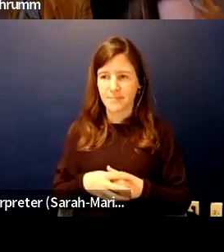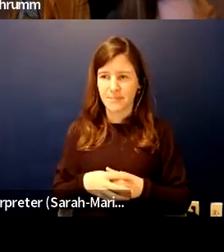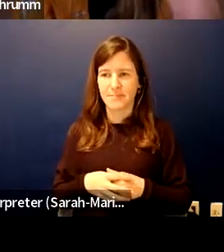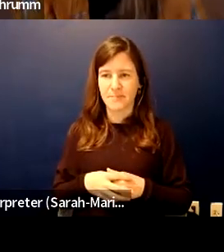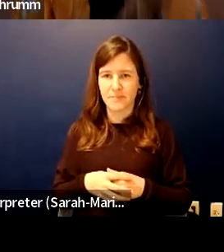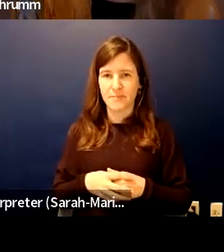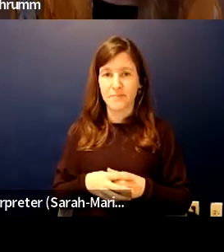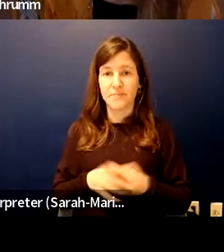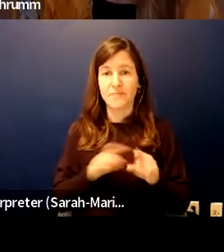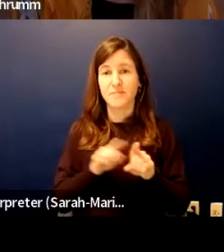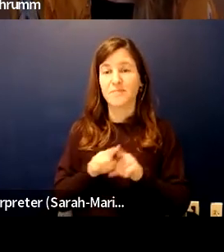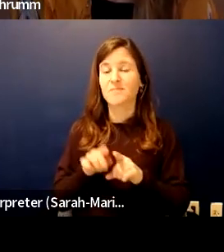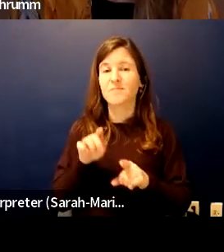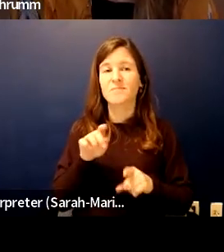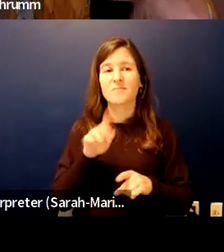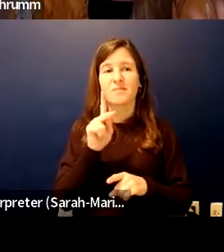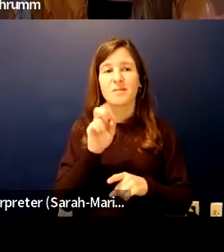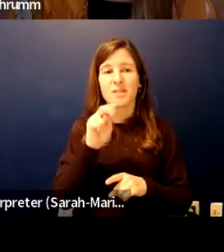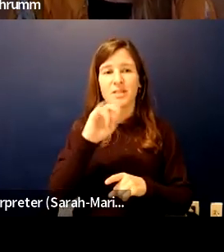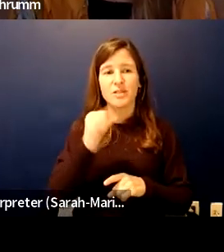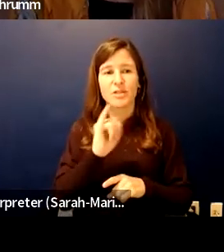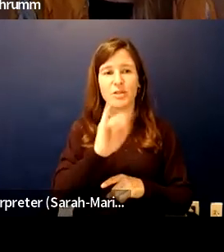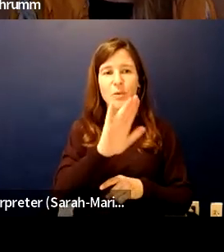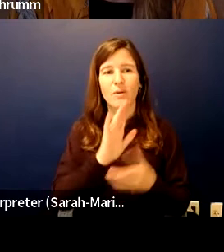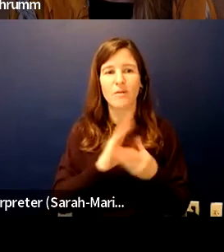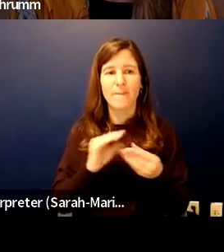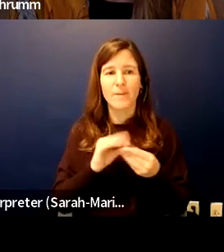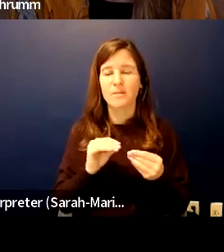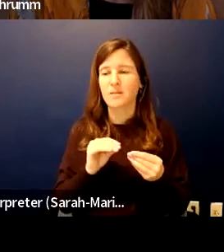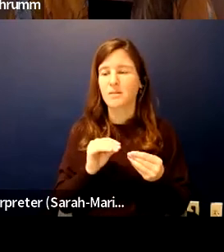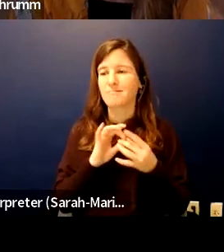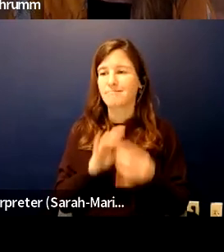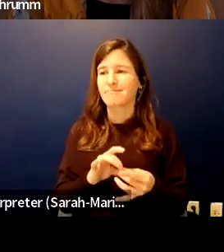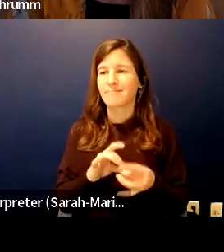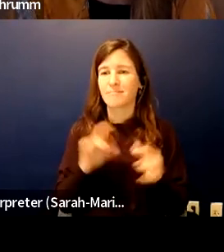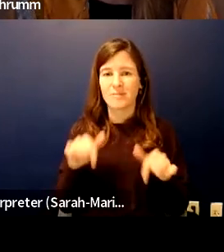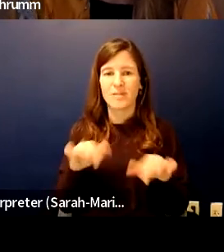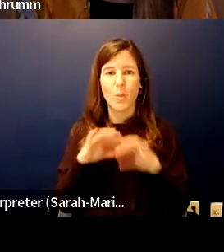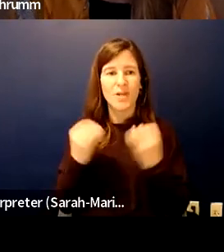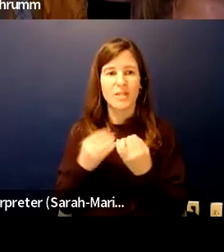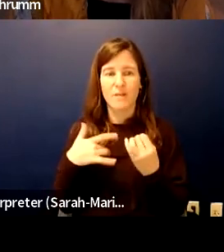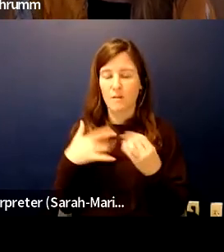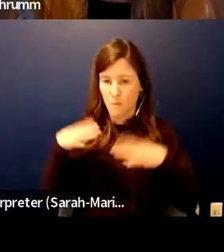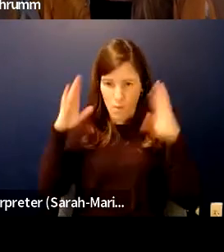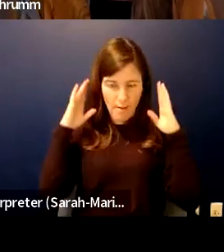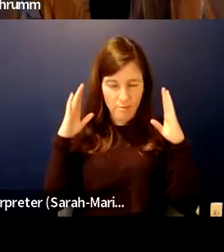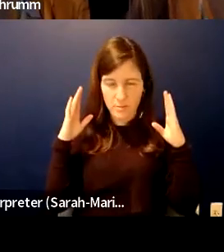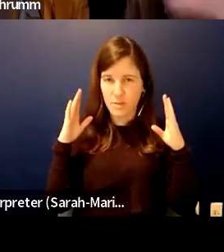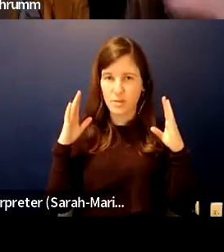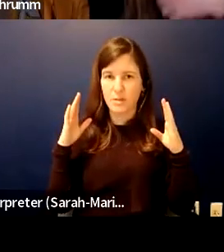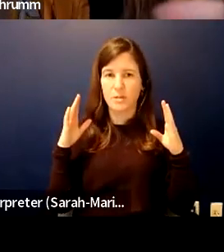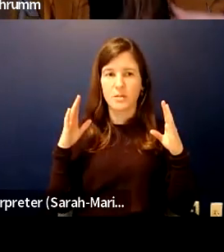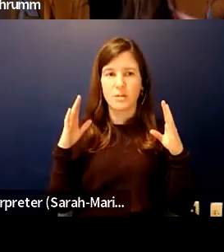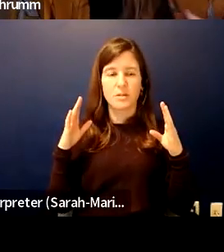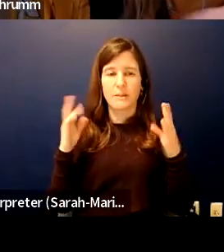But also your comment, Kenji, about, our organizations being overwhelmed by the amount of things, maybe leading to